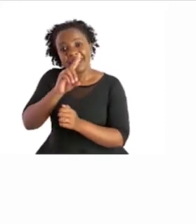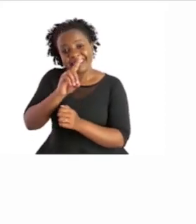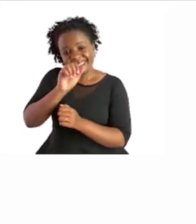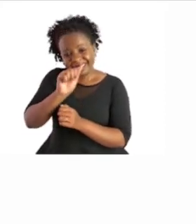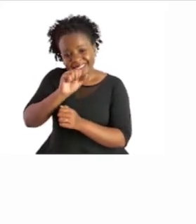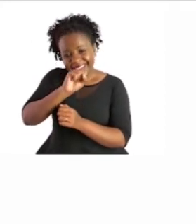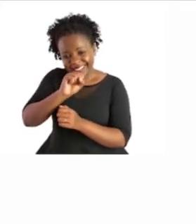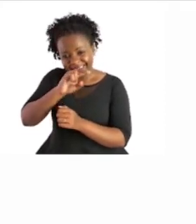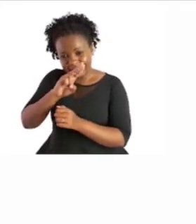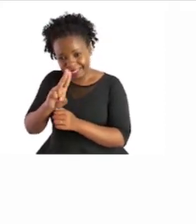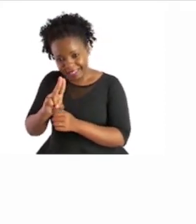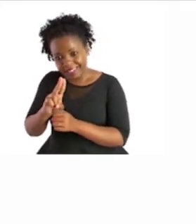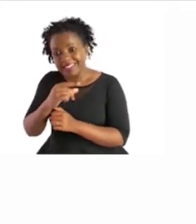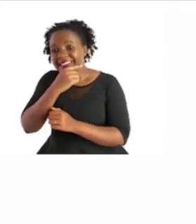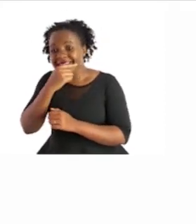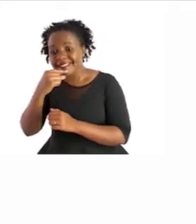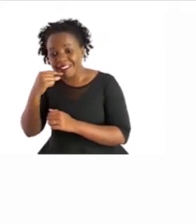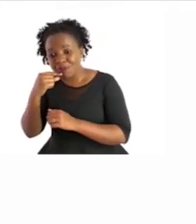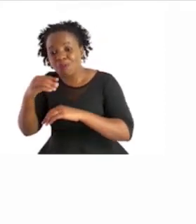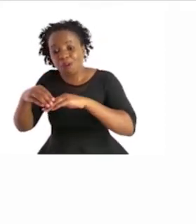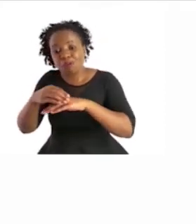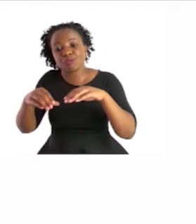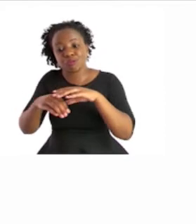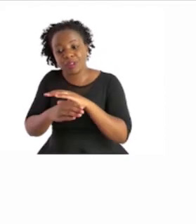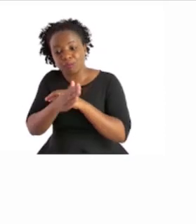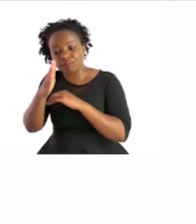And we go to common and proper.